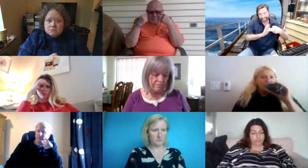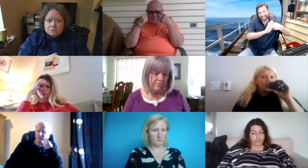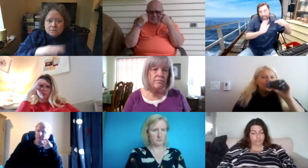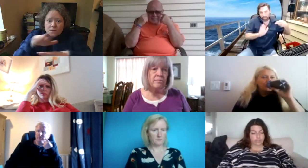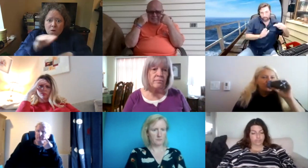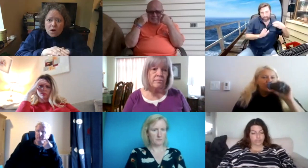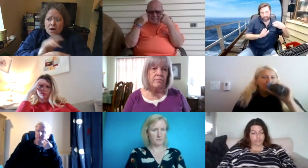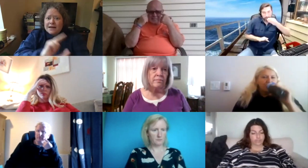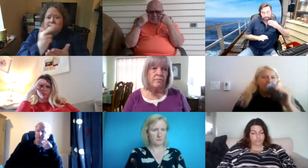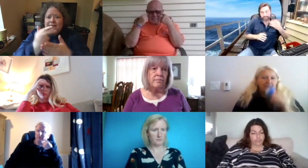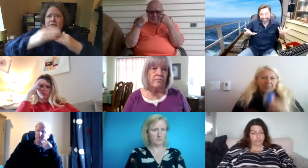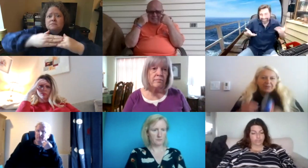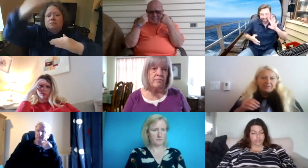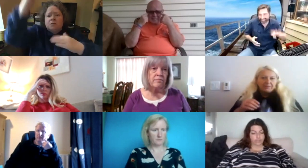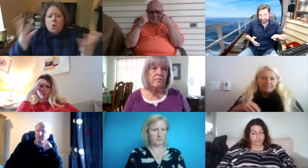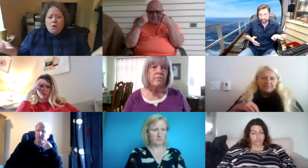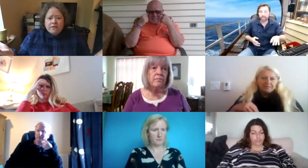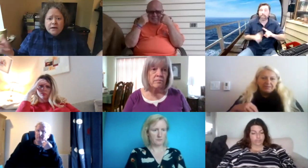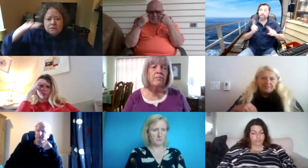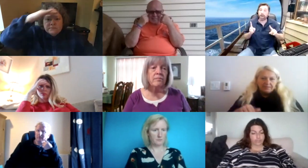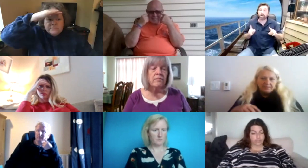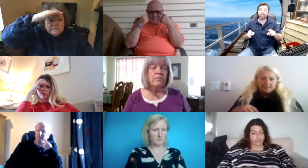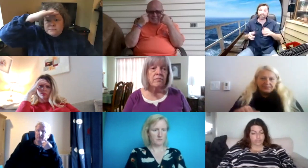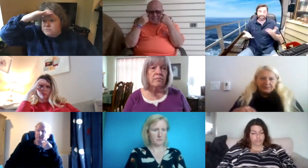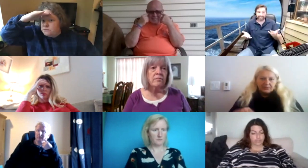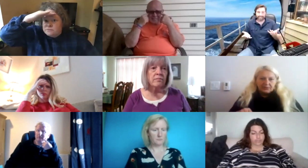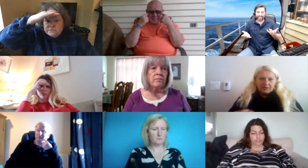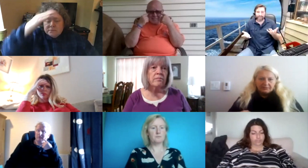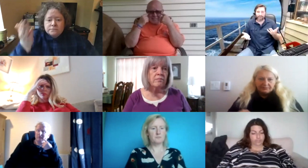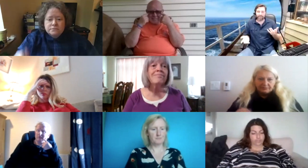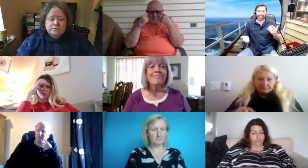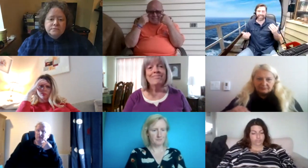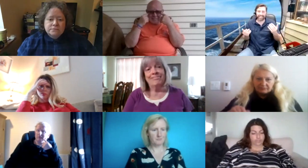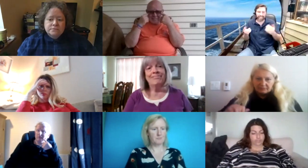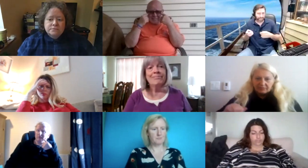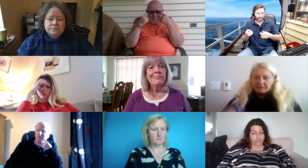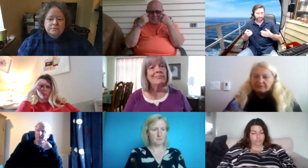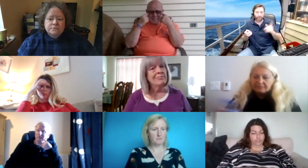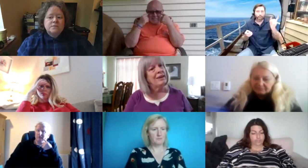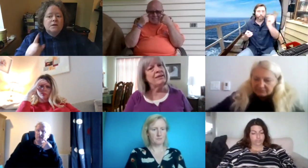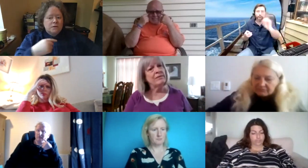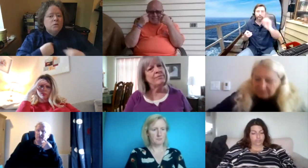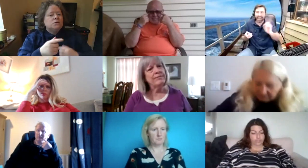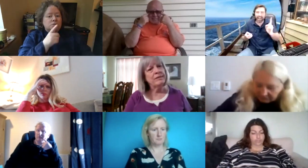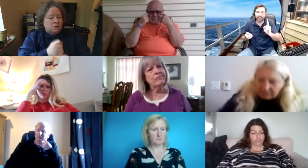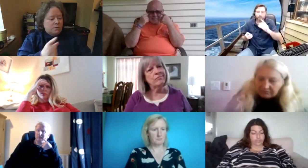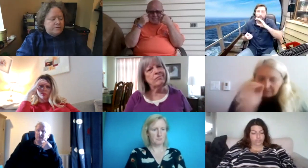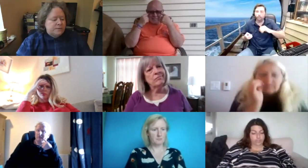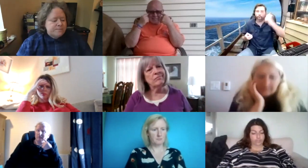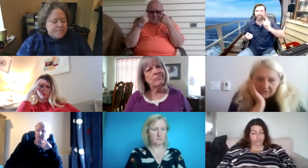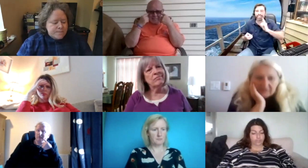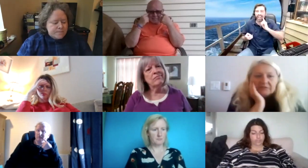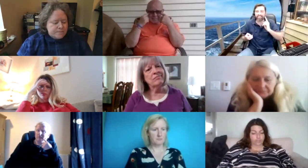looking at the 18-year-old and less, so where were the over 18s? Where were they?